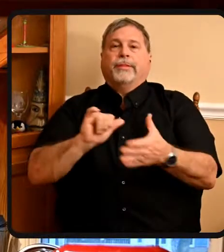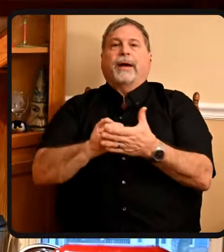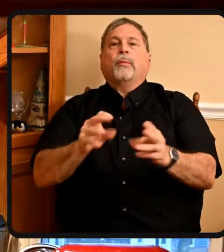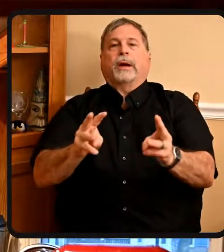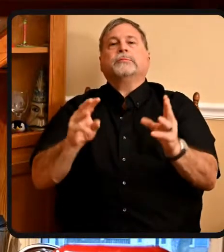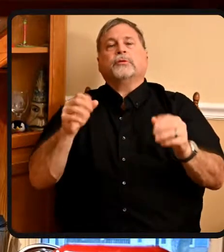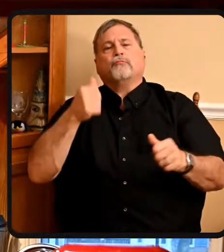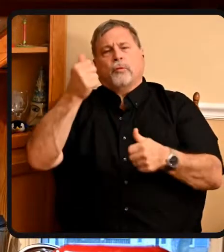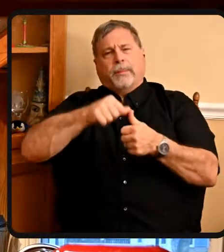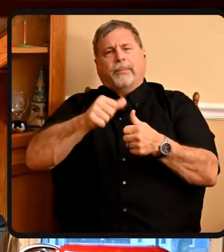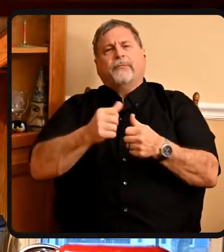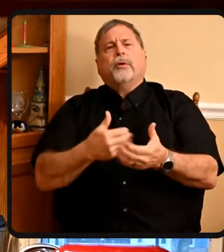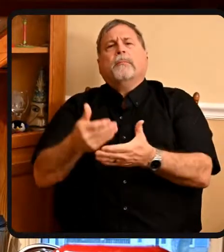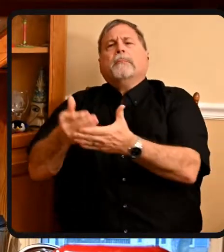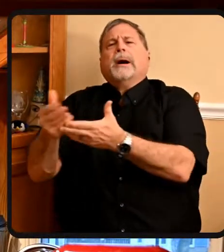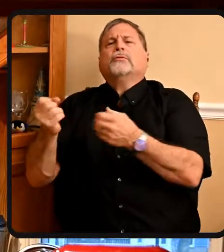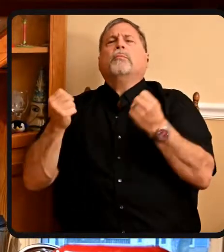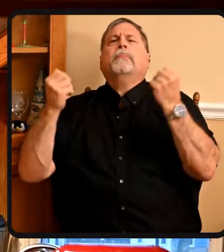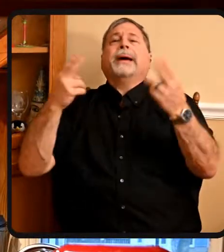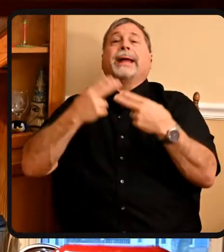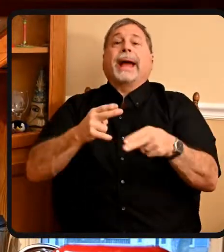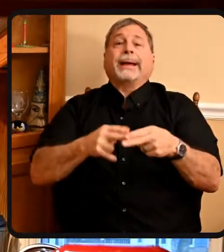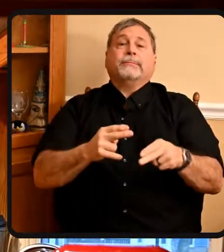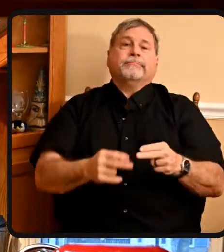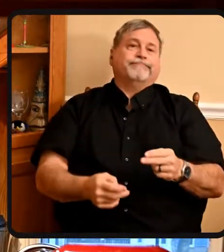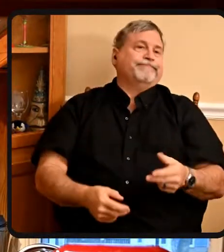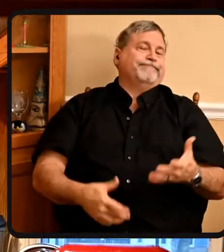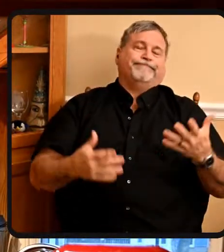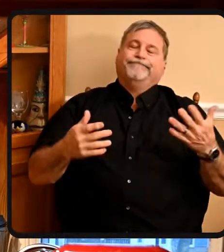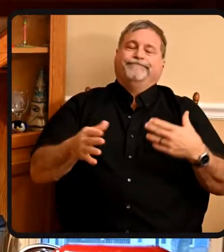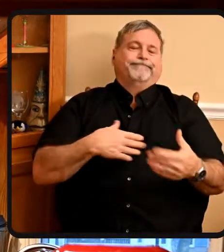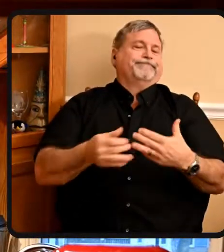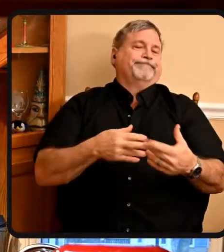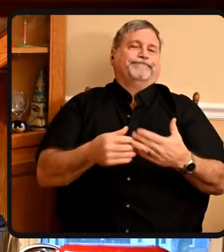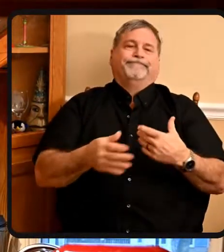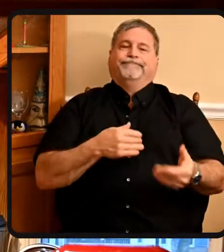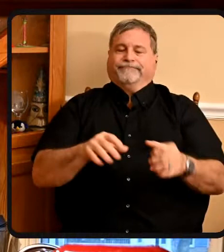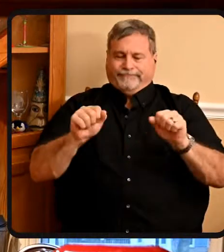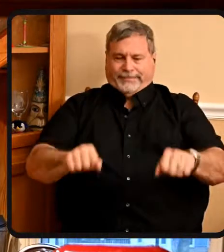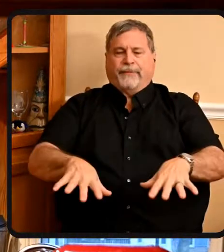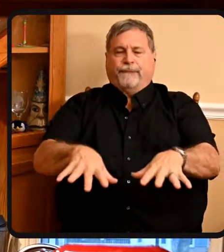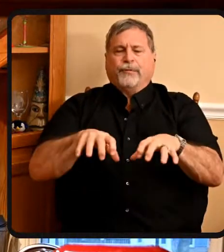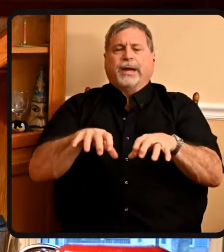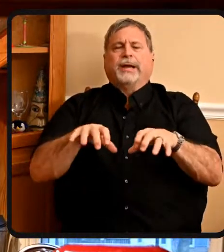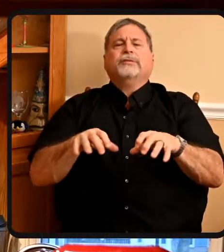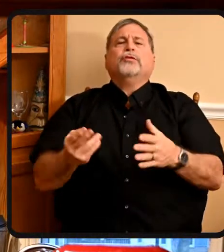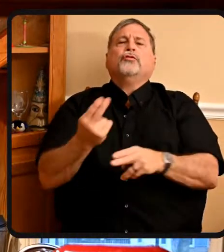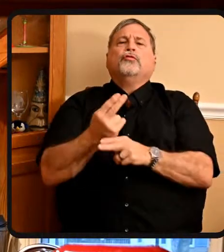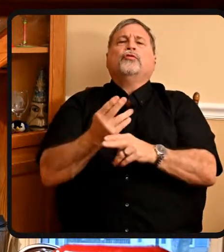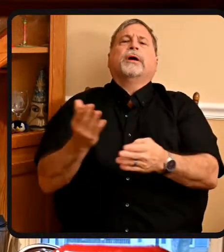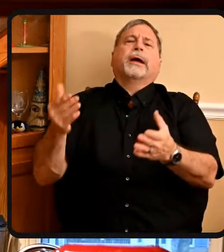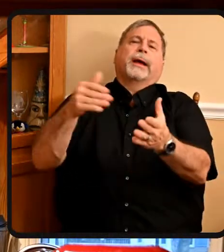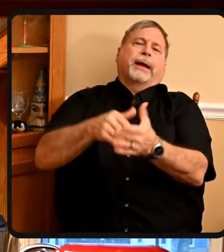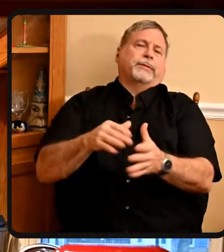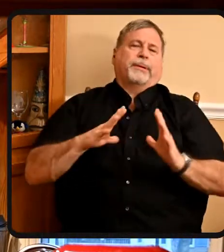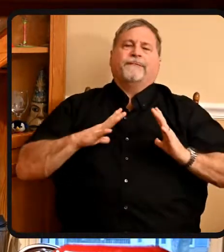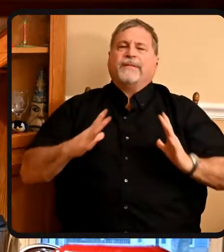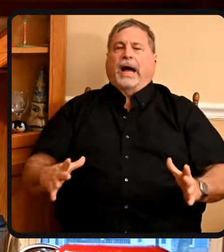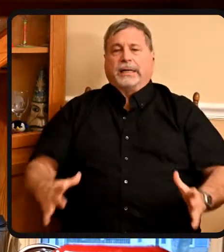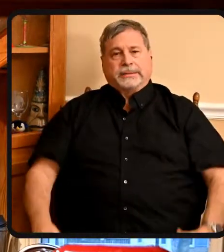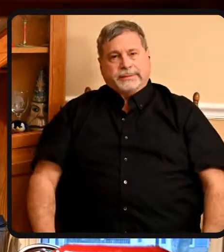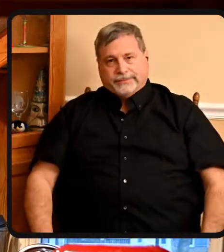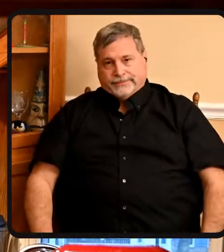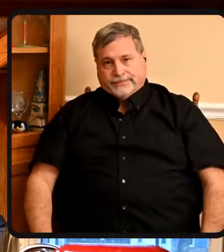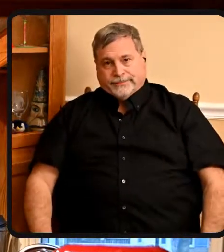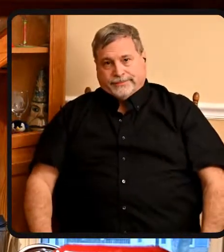do that as well. So just remember, if you overbuy your eggs like I did, you can freeze them and reuse them this way, and they're not going to go bad. They're going